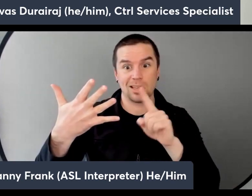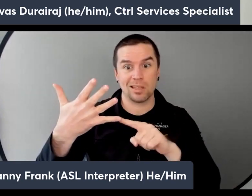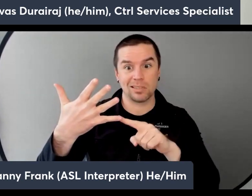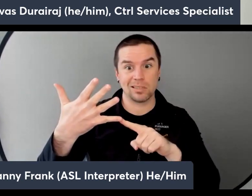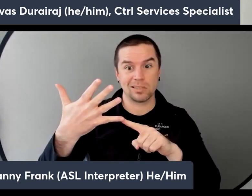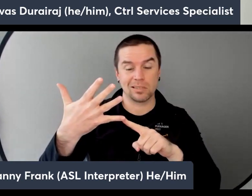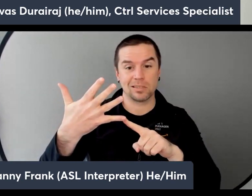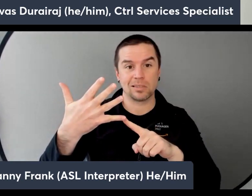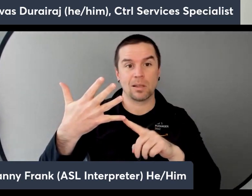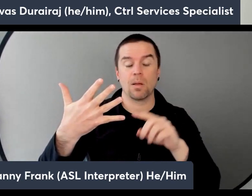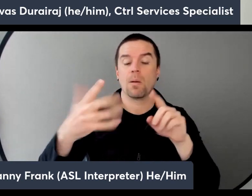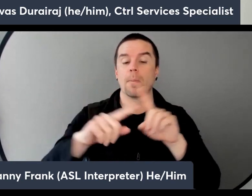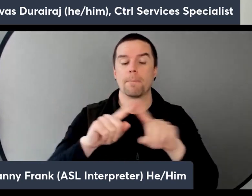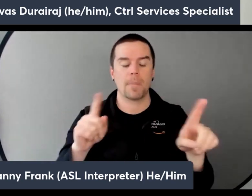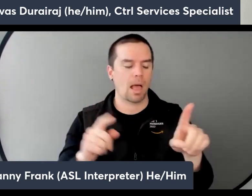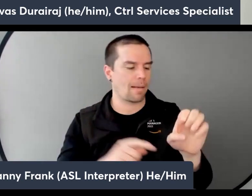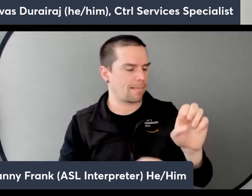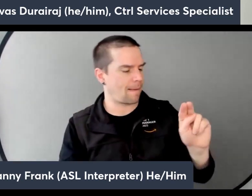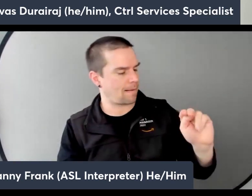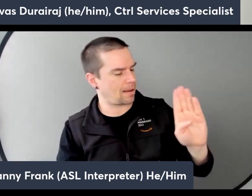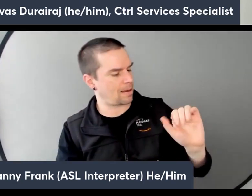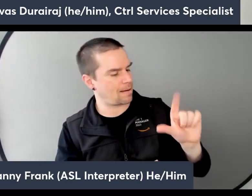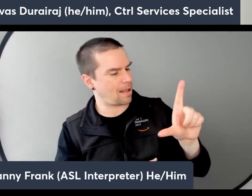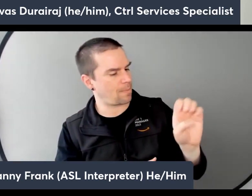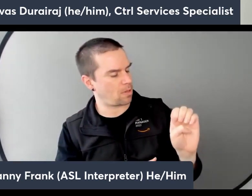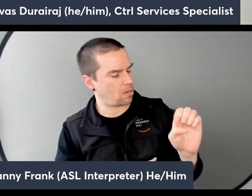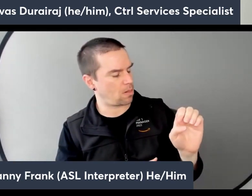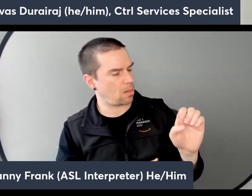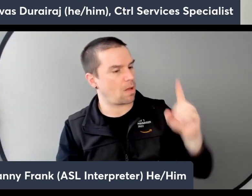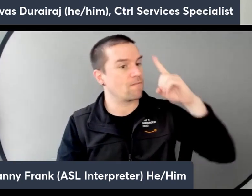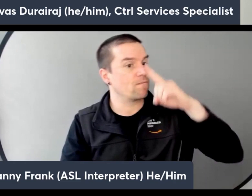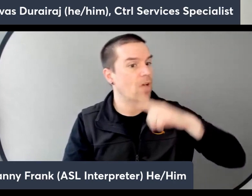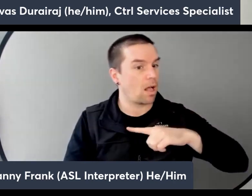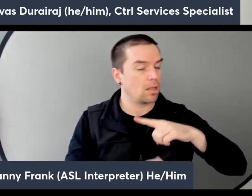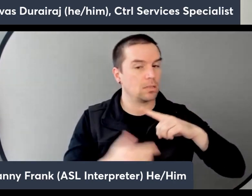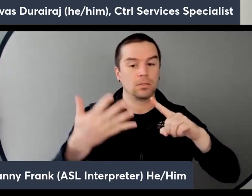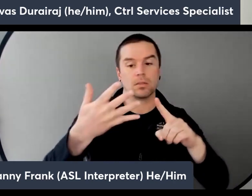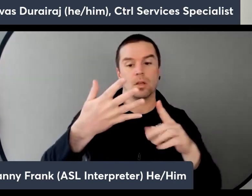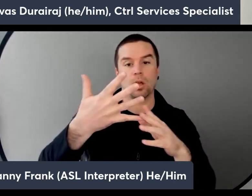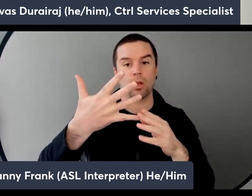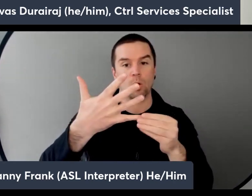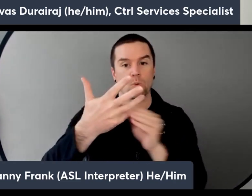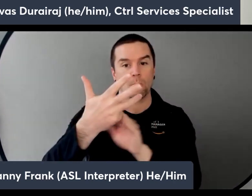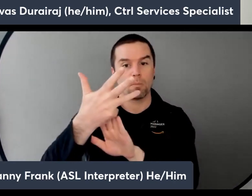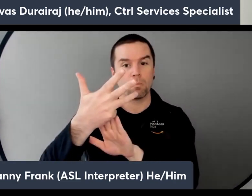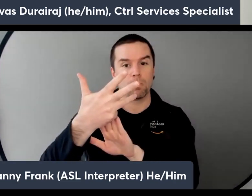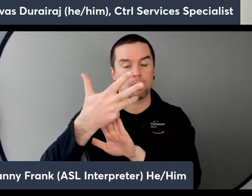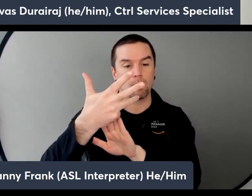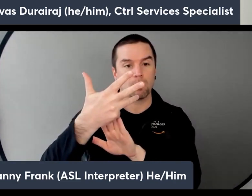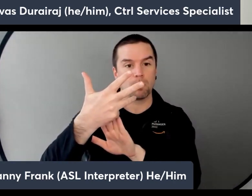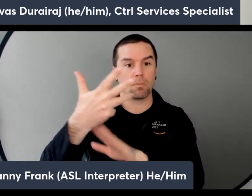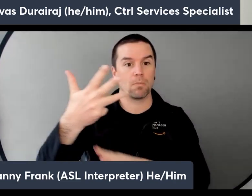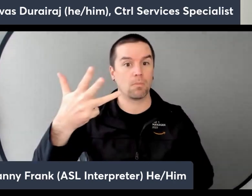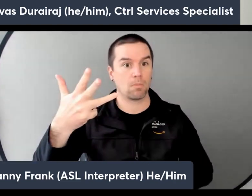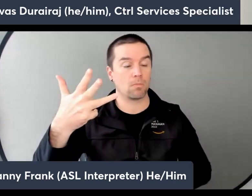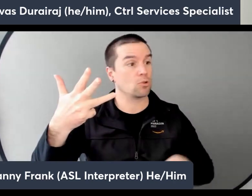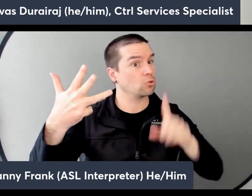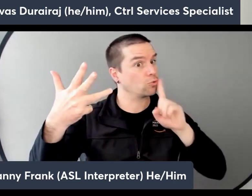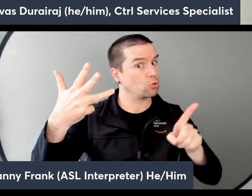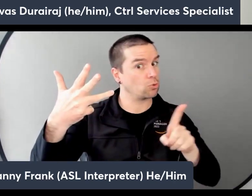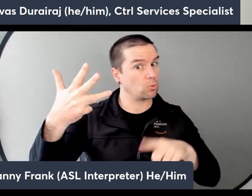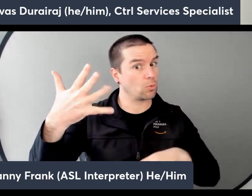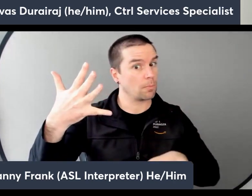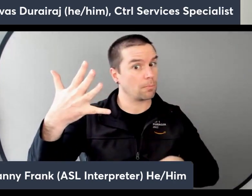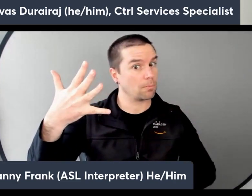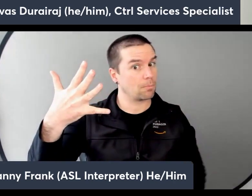enabled false or whatever. And so AppConfig would be able to just go change that one variable to change that enabled to true, for example.